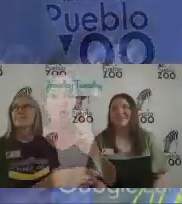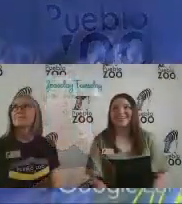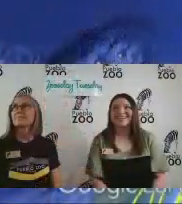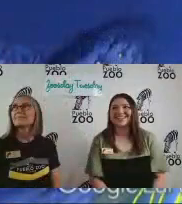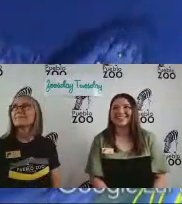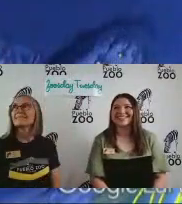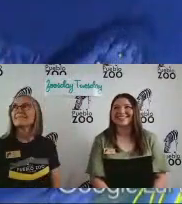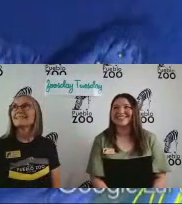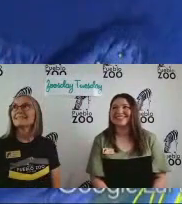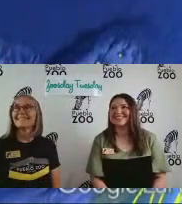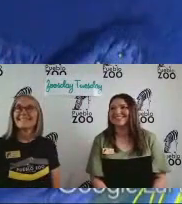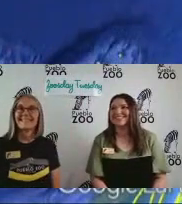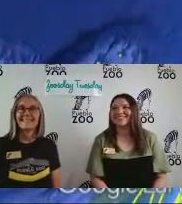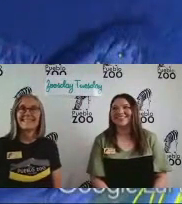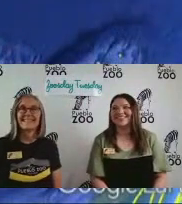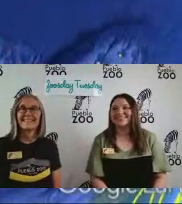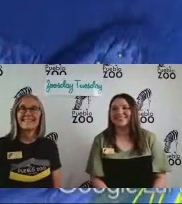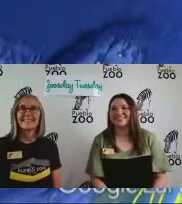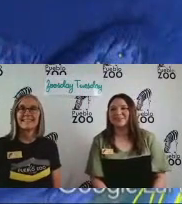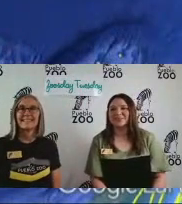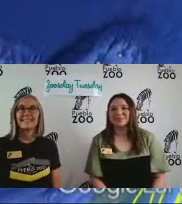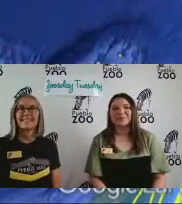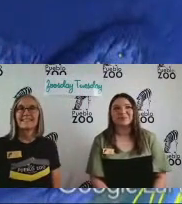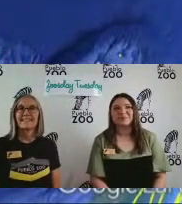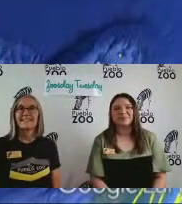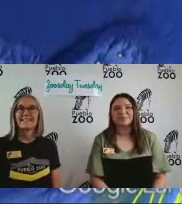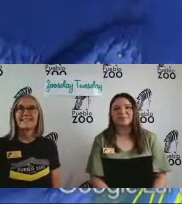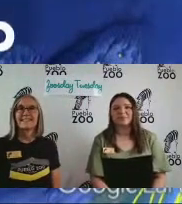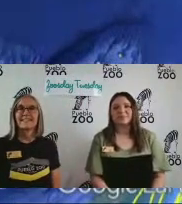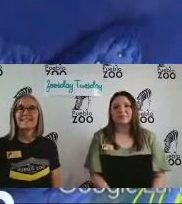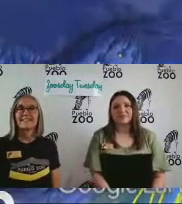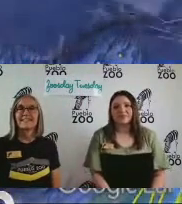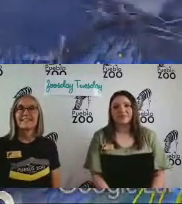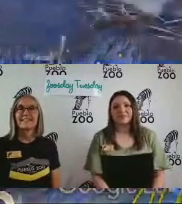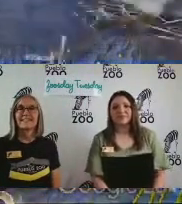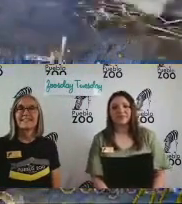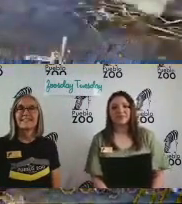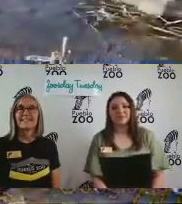Why would landlocked Colorado celebrate World Ocean Day?